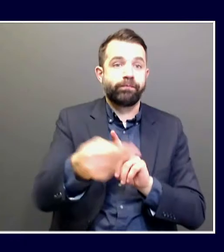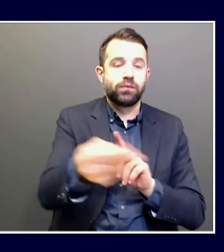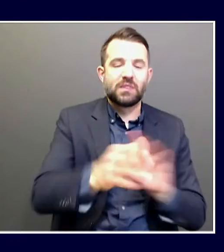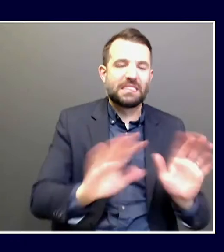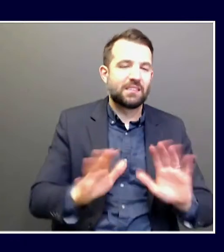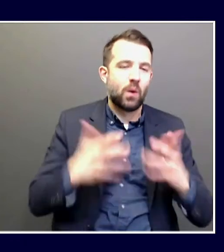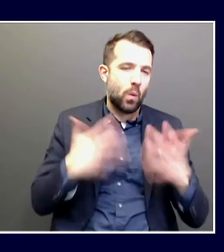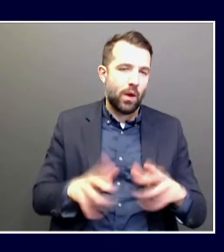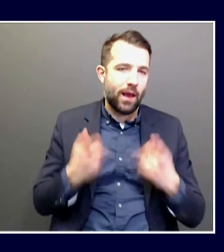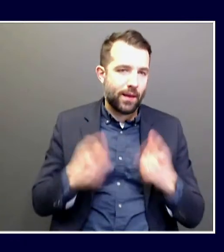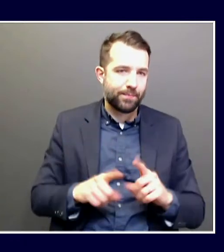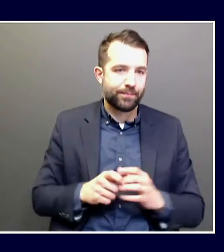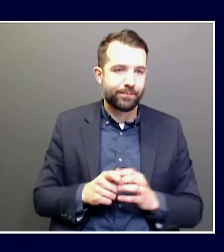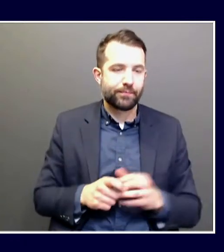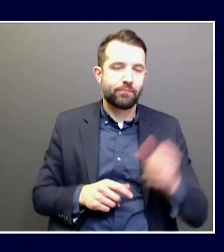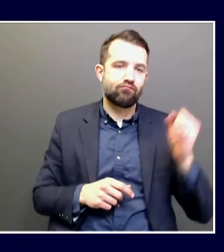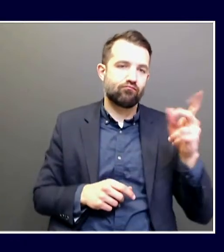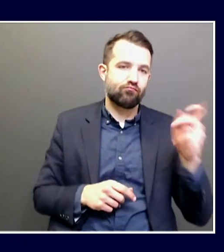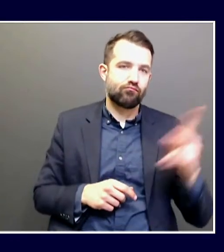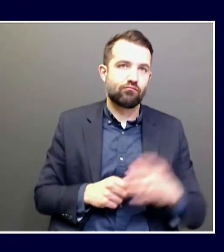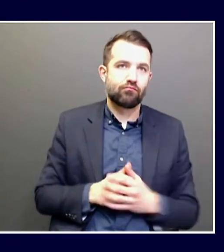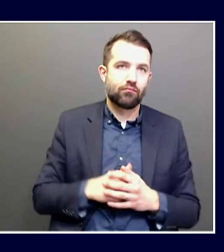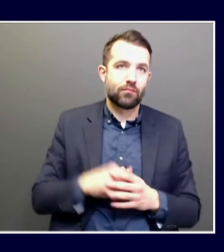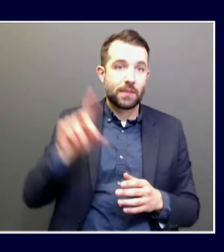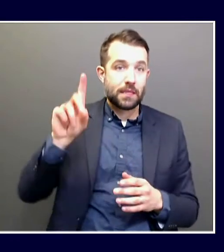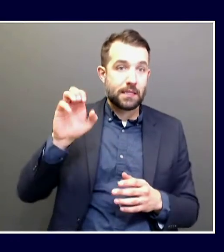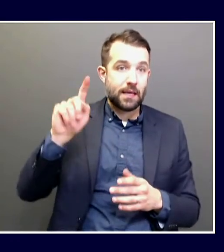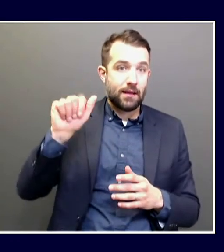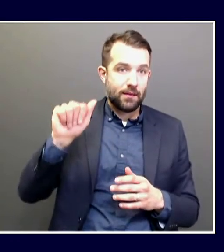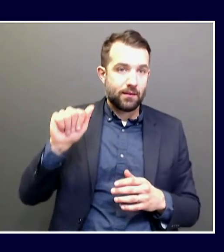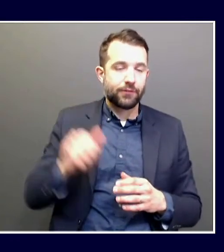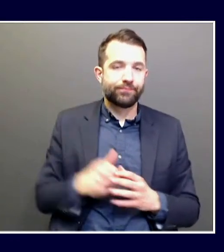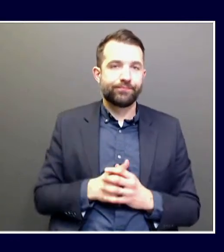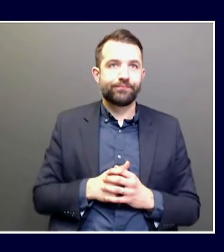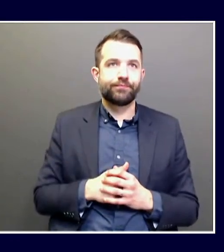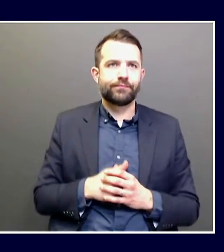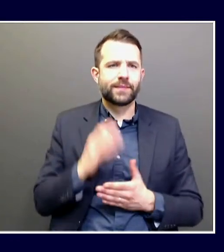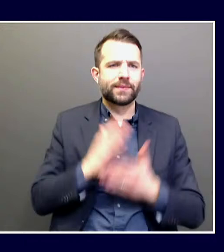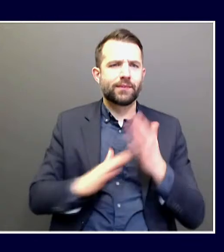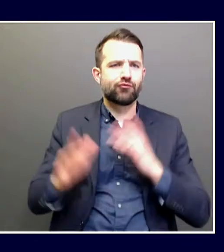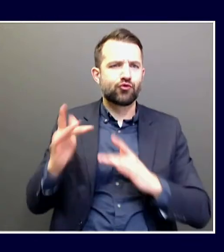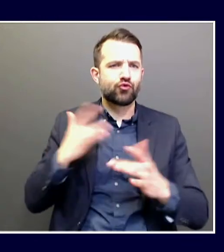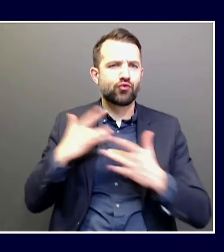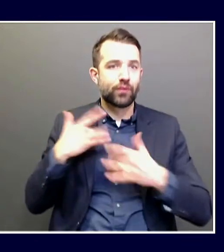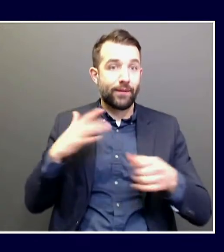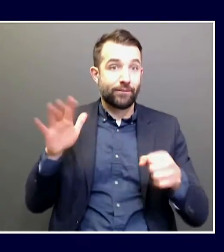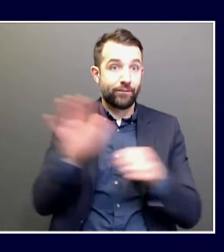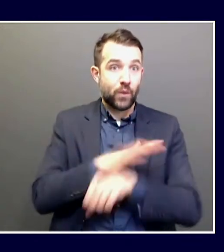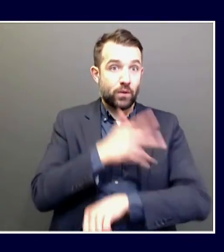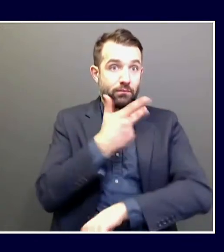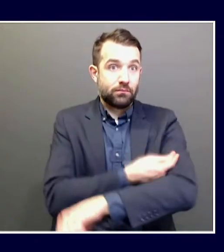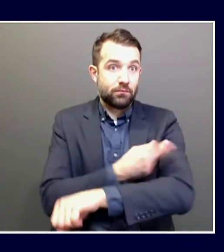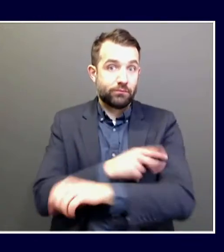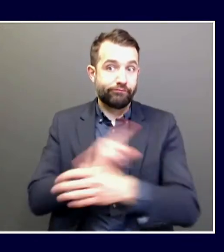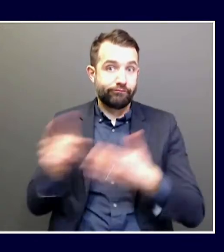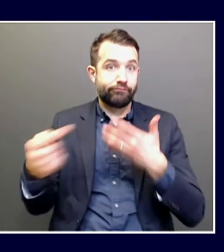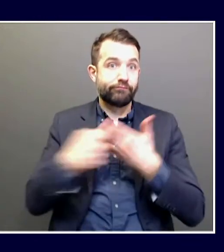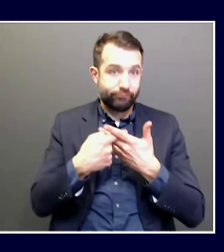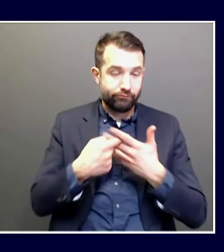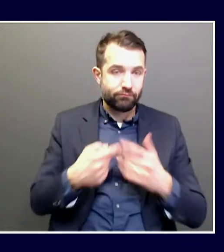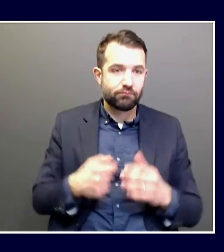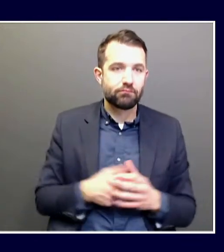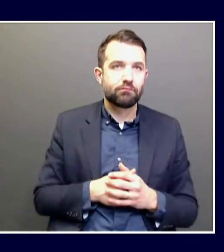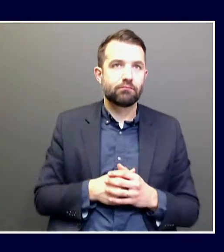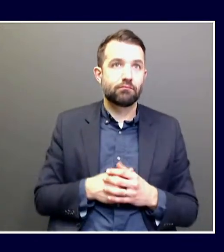So with Delta, I know there was a concern that even fully vaccinated people could transmit the disease at the same or